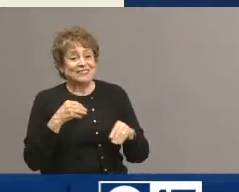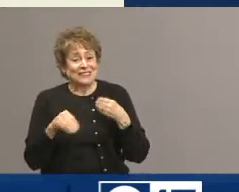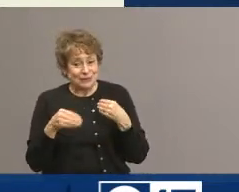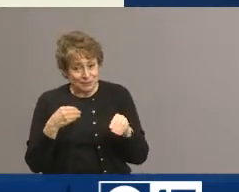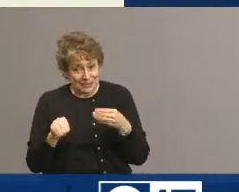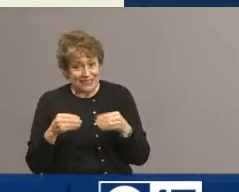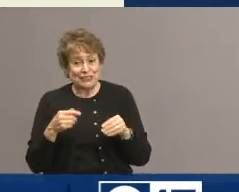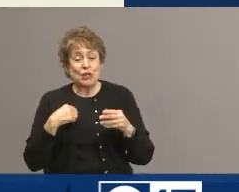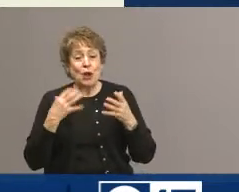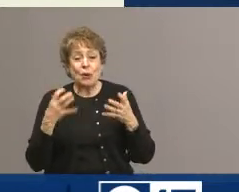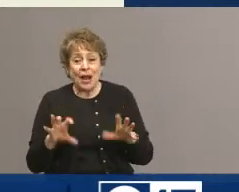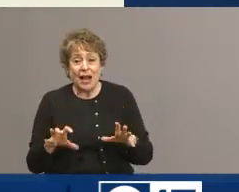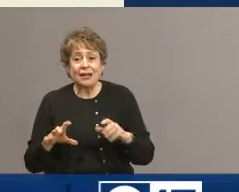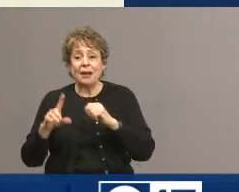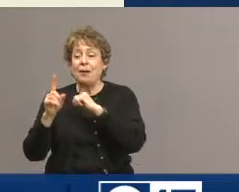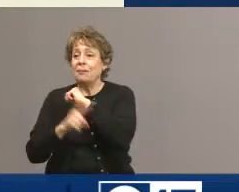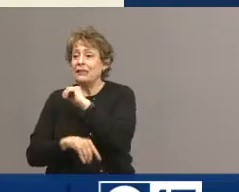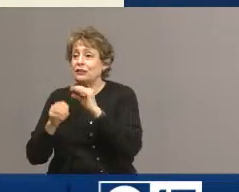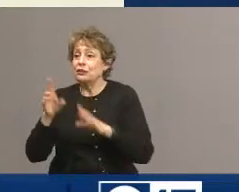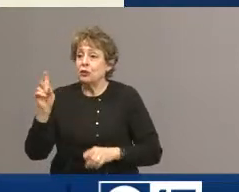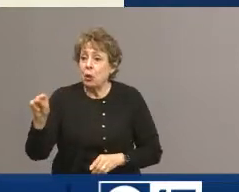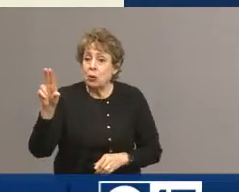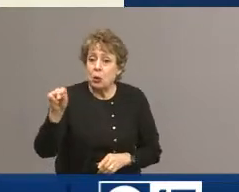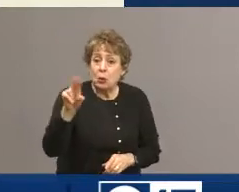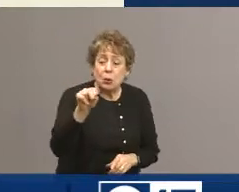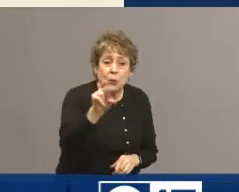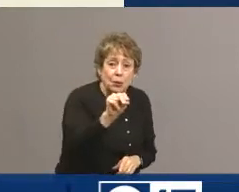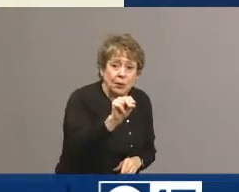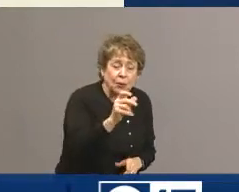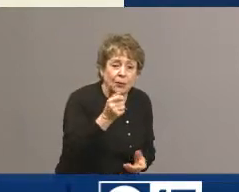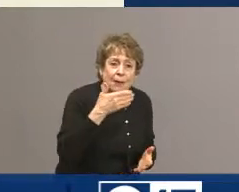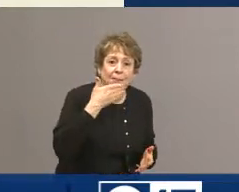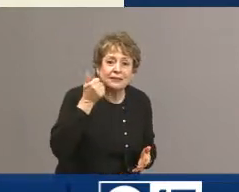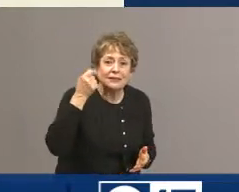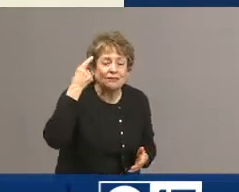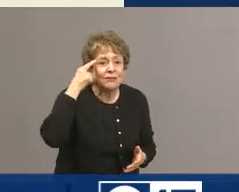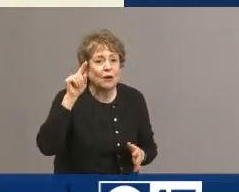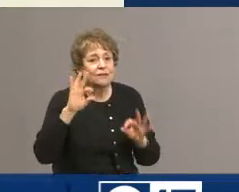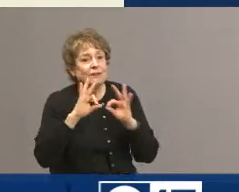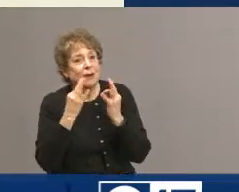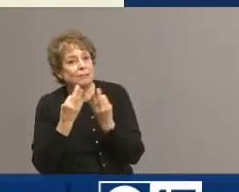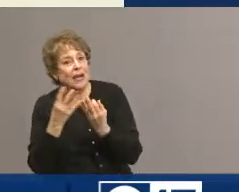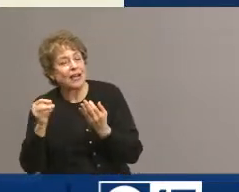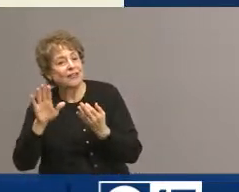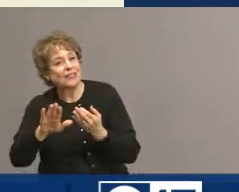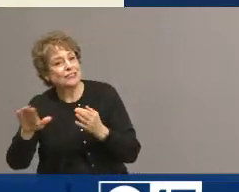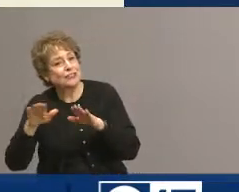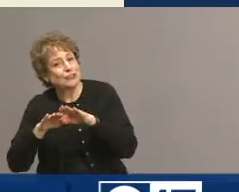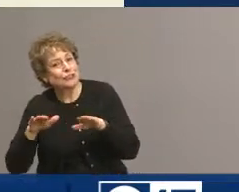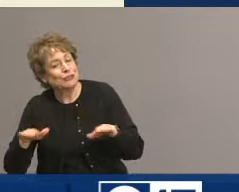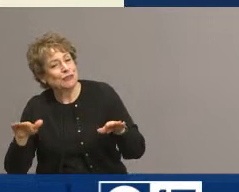what's in the best interest of Arizona kids and families in terms of educating them, and part of that is flexibility.